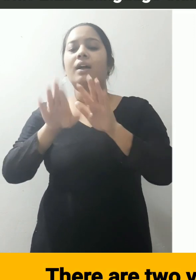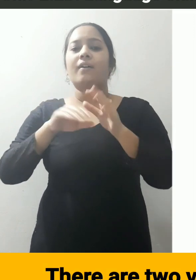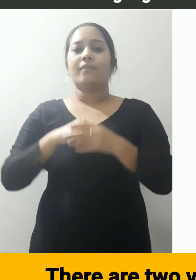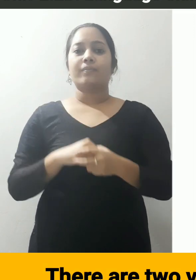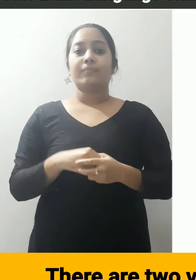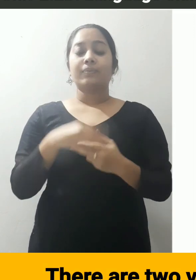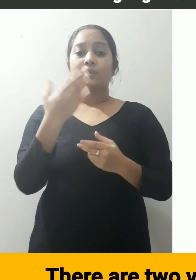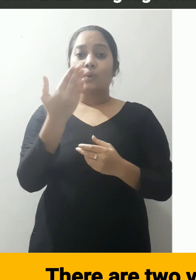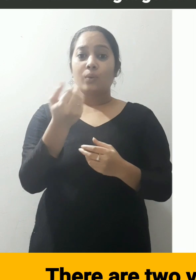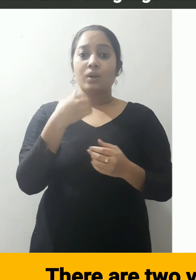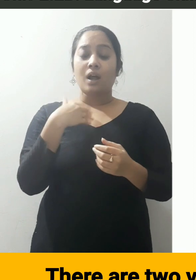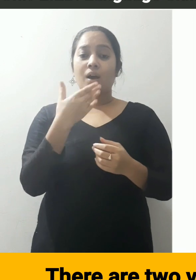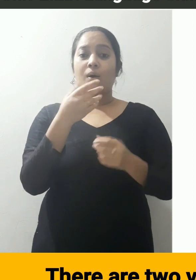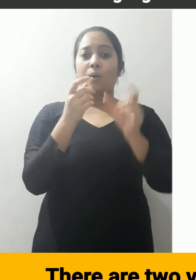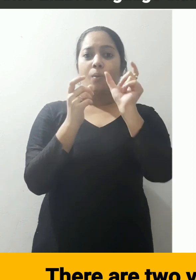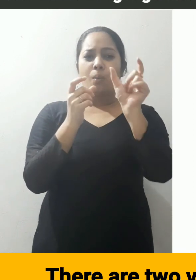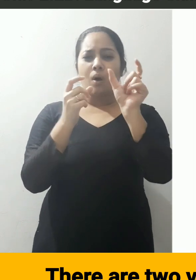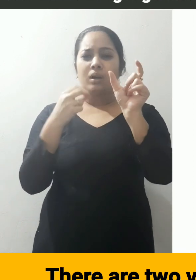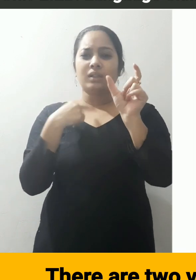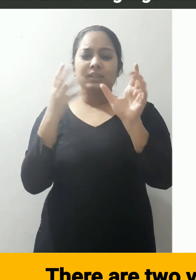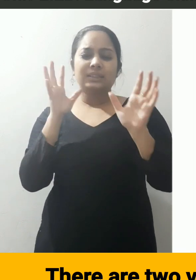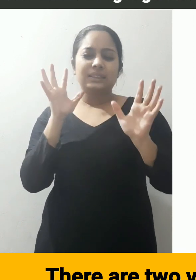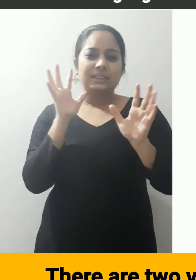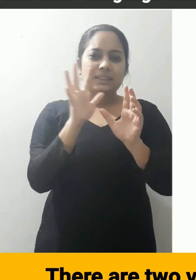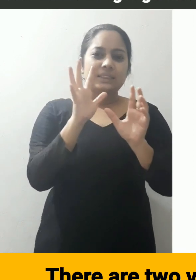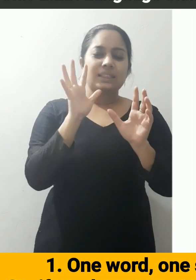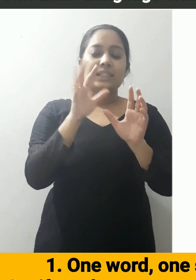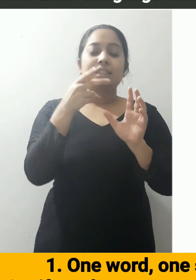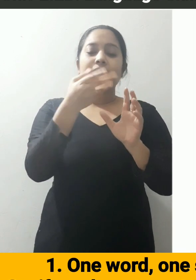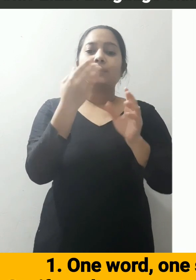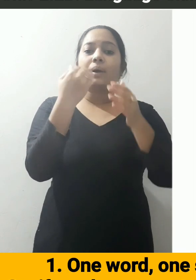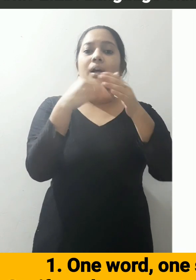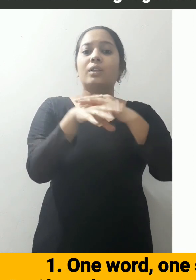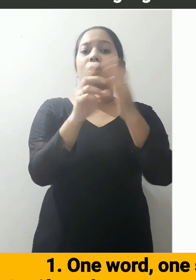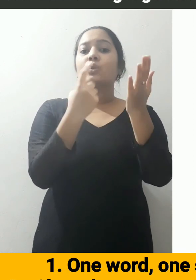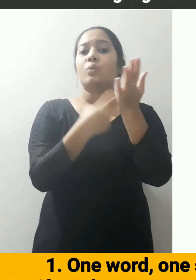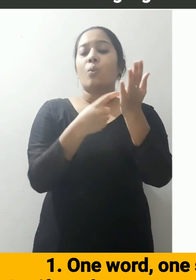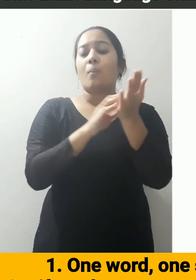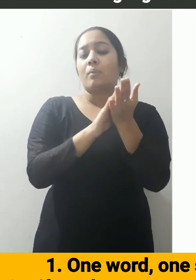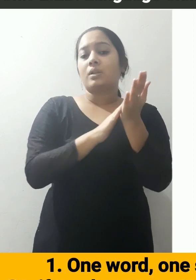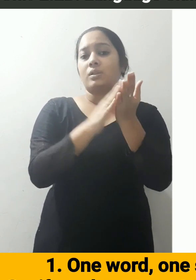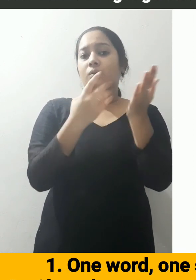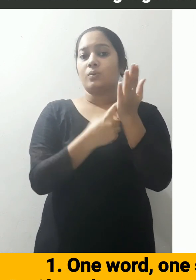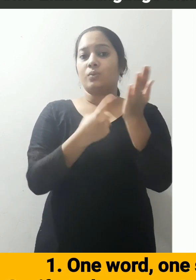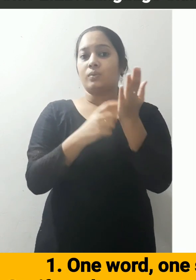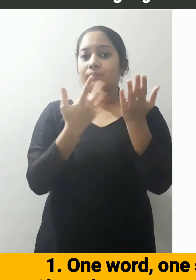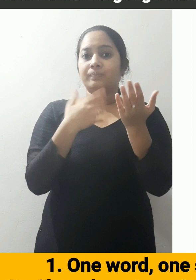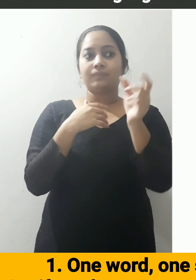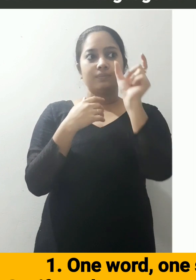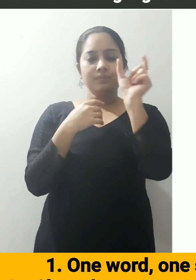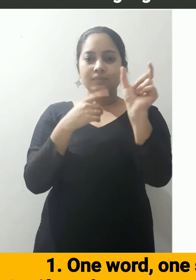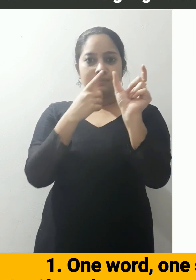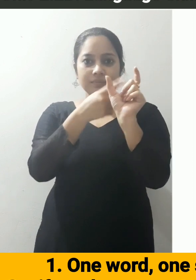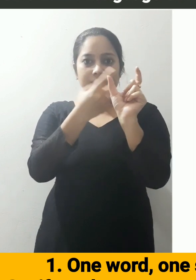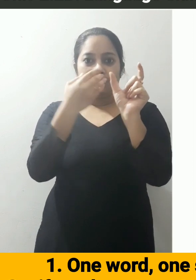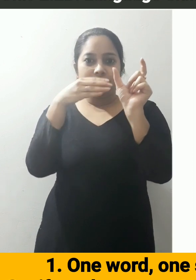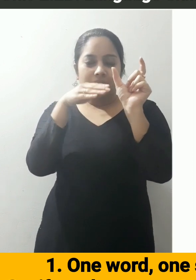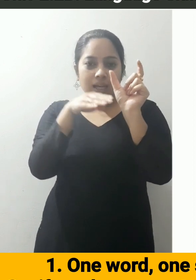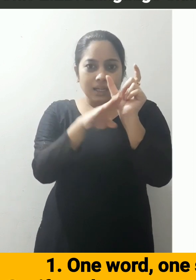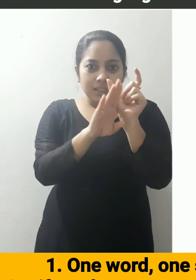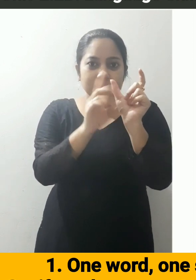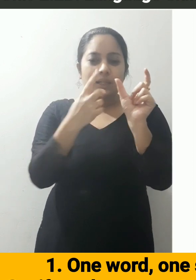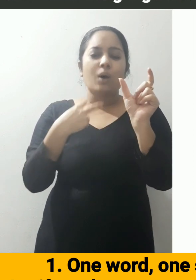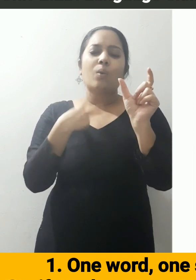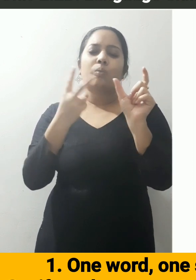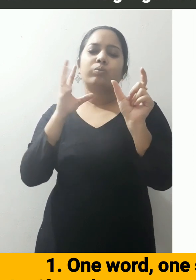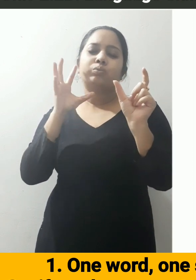very important rules about word stress. Number 1, one word, one stress. One